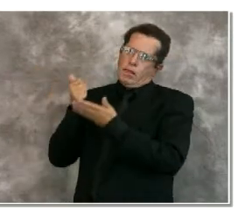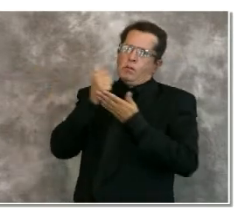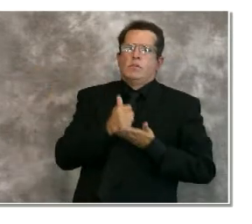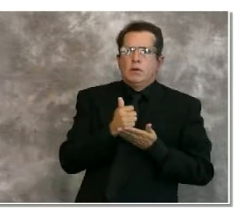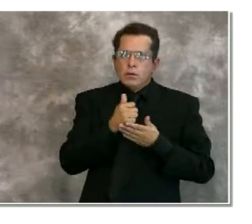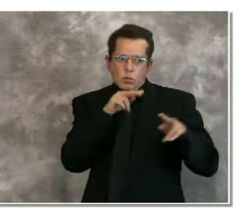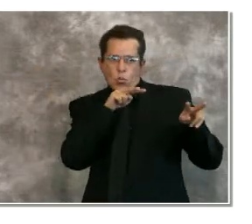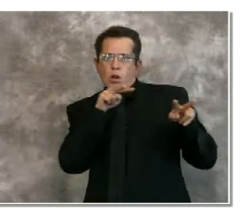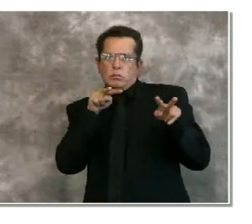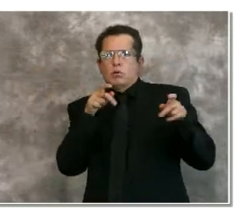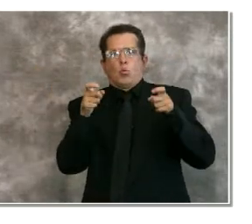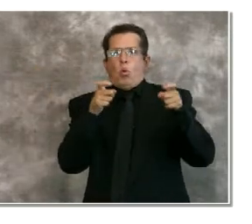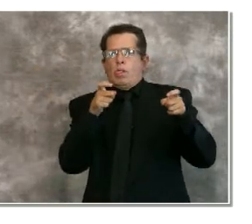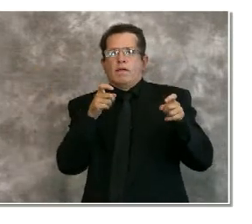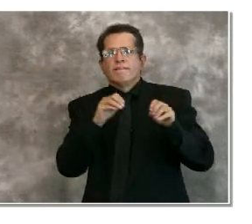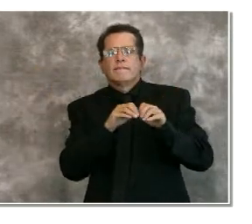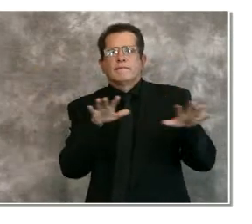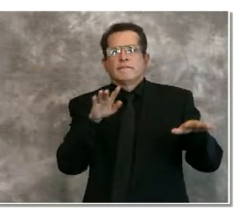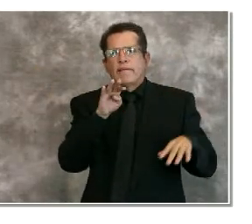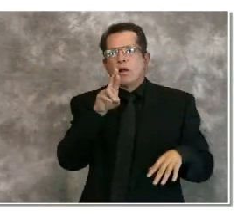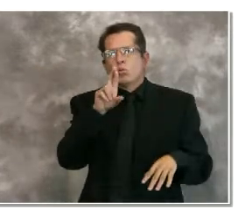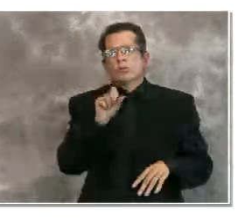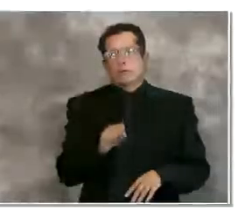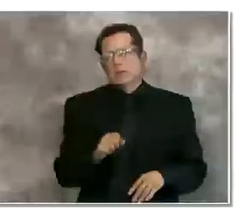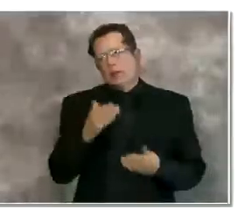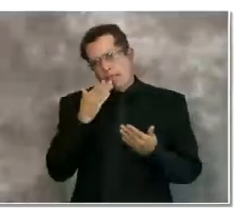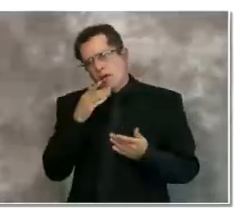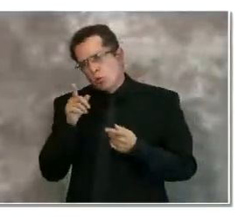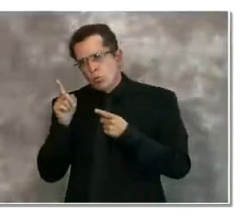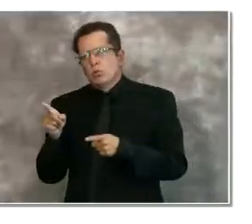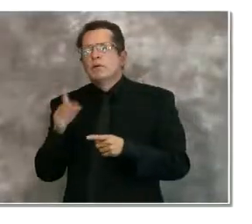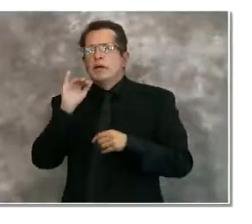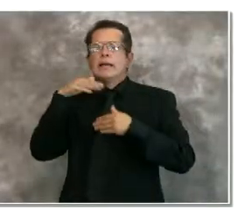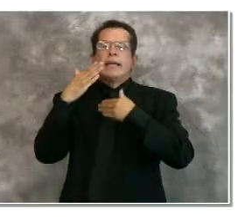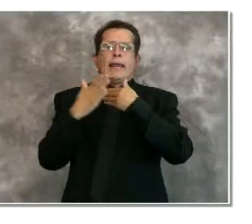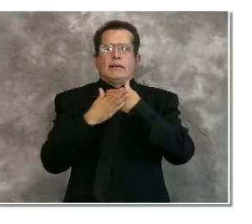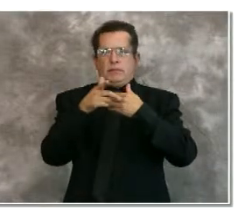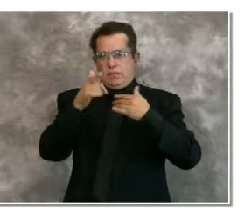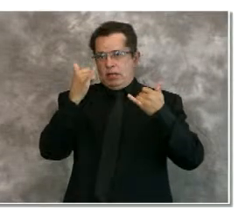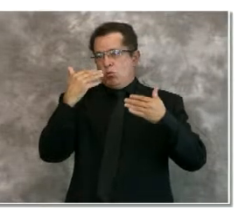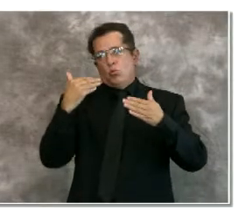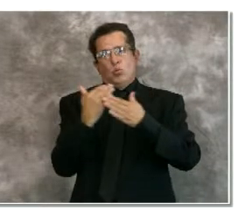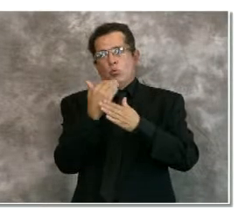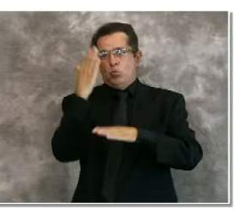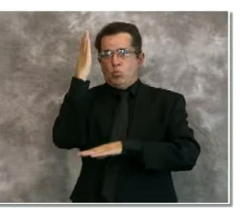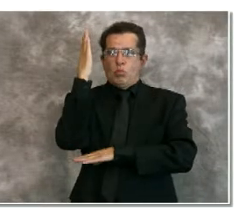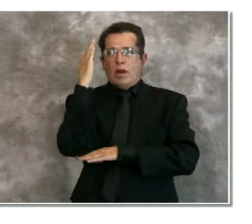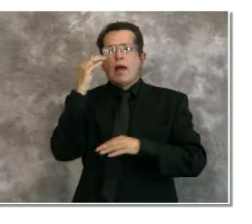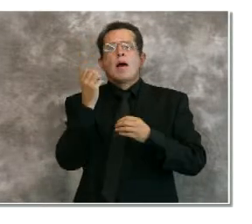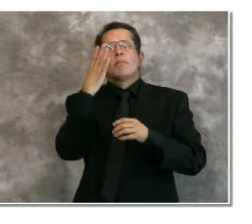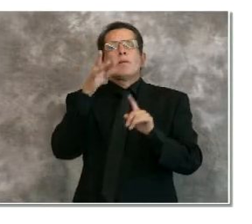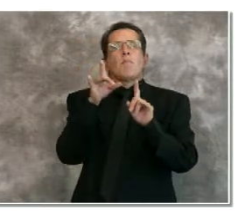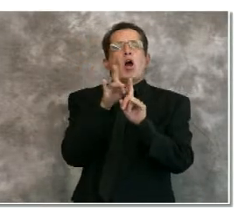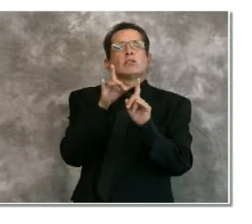coronavirus. Our next chart, you will see that today we are setting a new record in number of